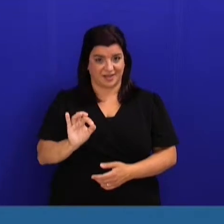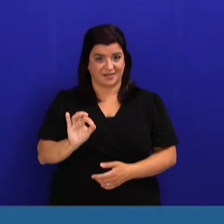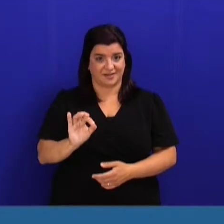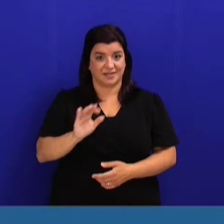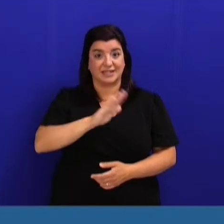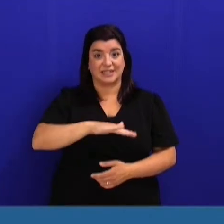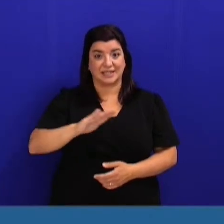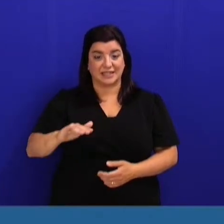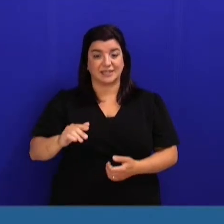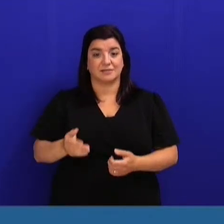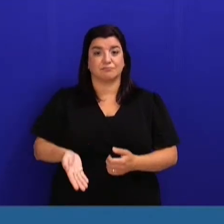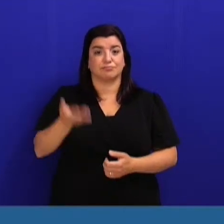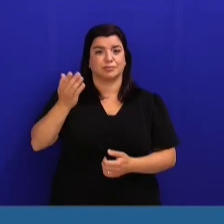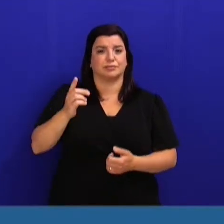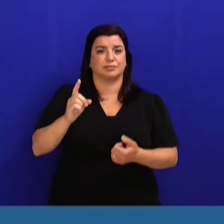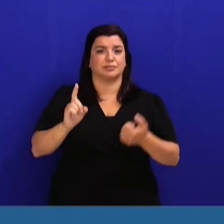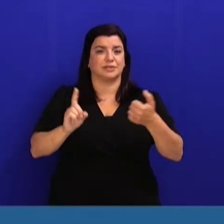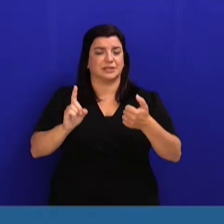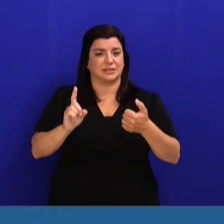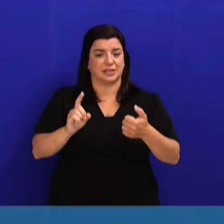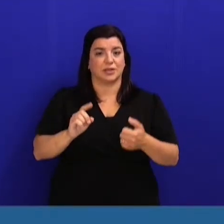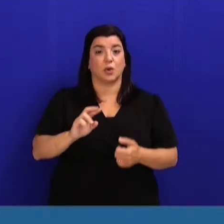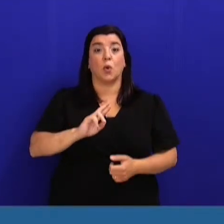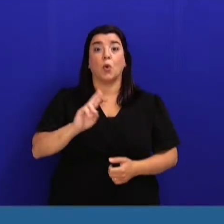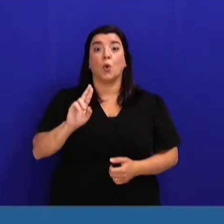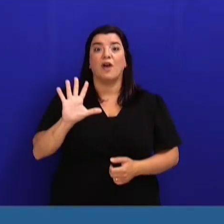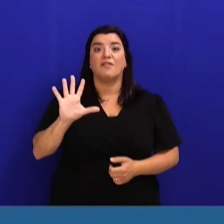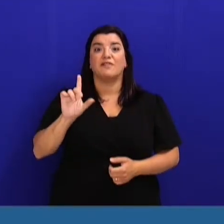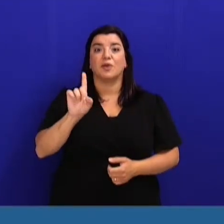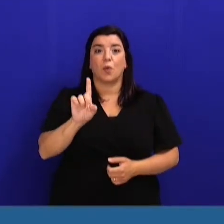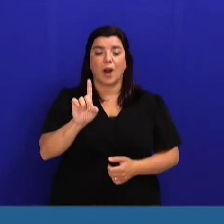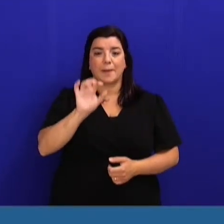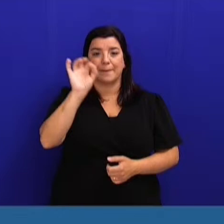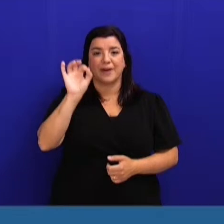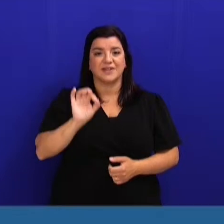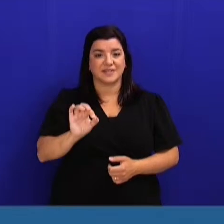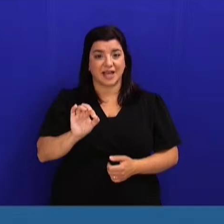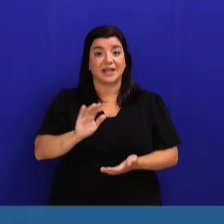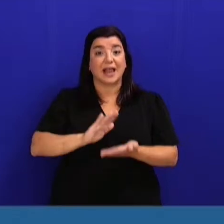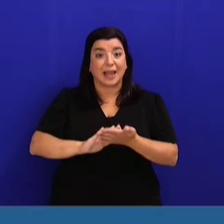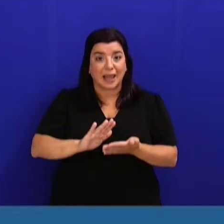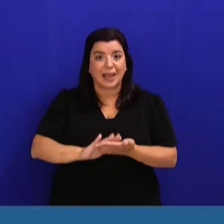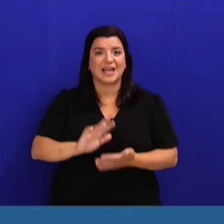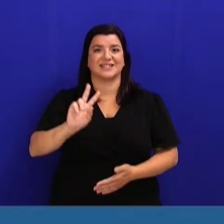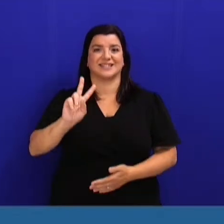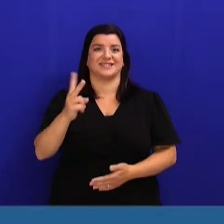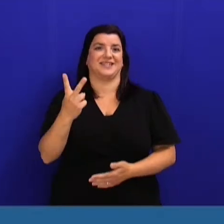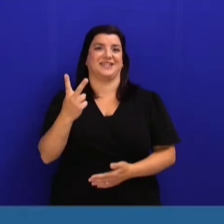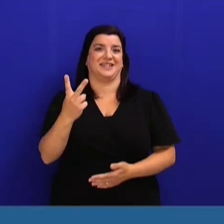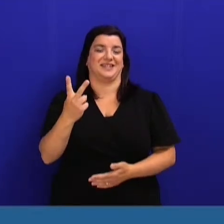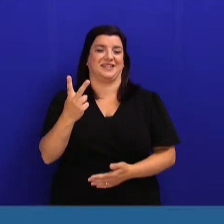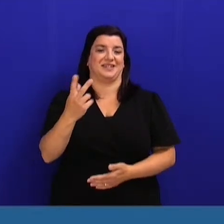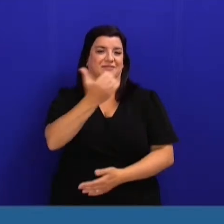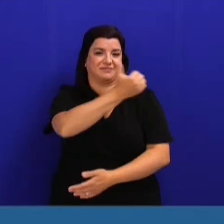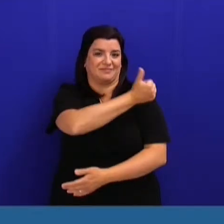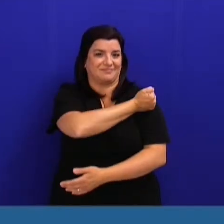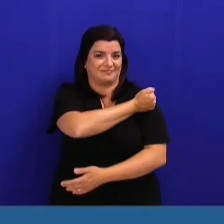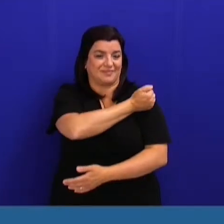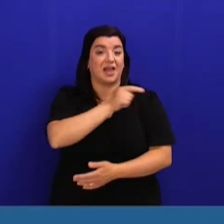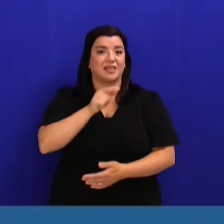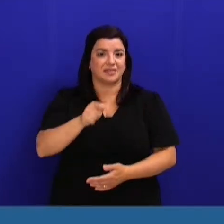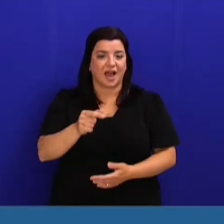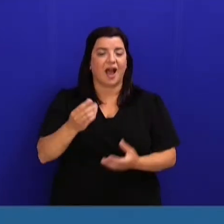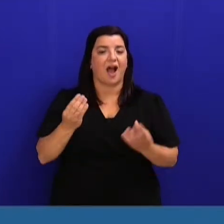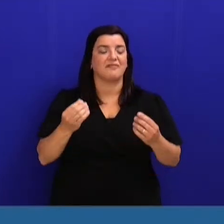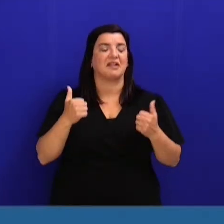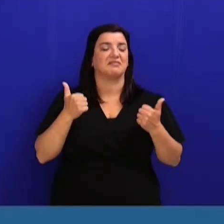minn 16 sena u wkoll għandna 51% li huma ħadu wkoll it-tieni doża wkoll. Allura dawn huma ammonti